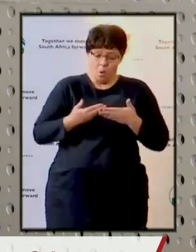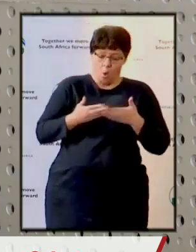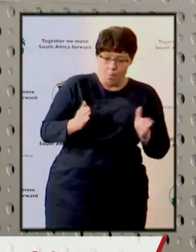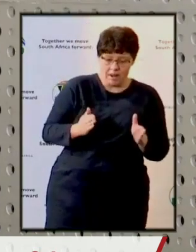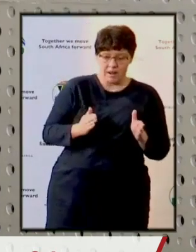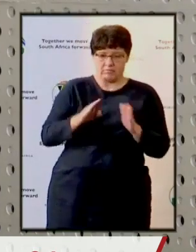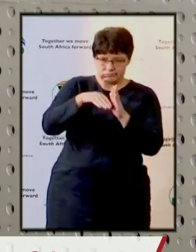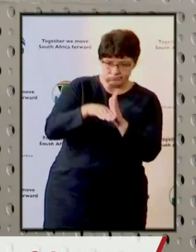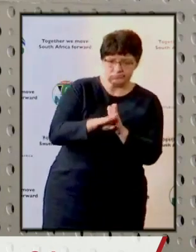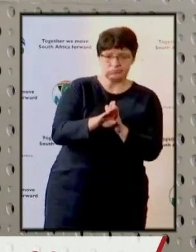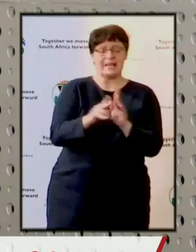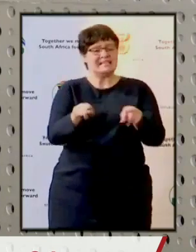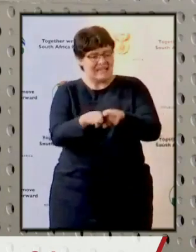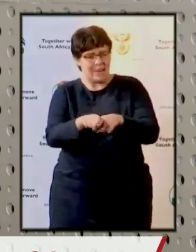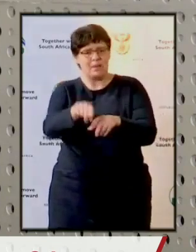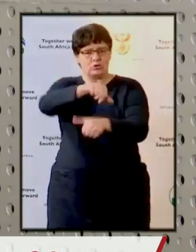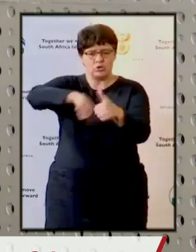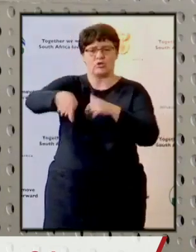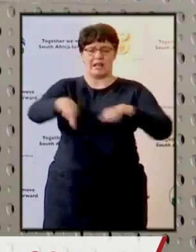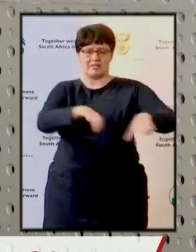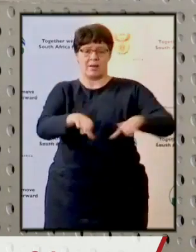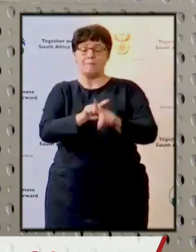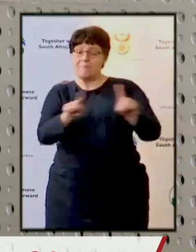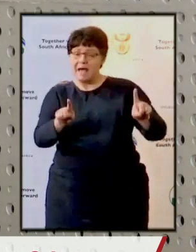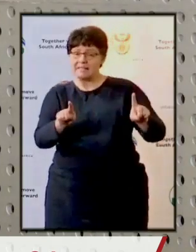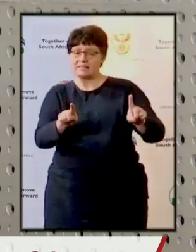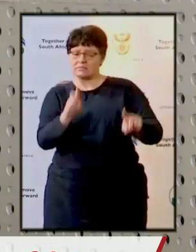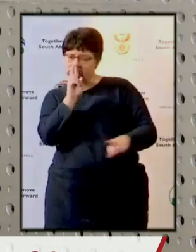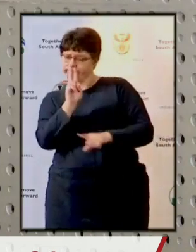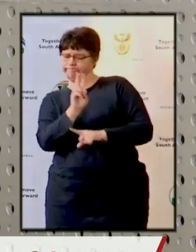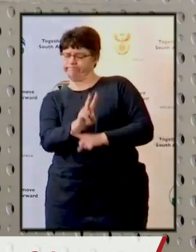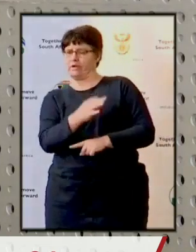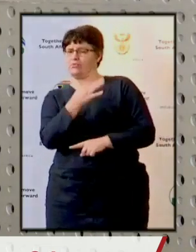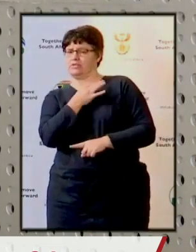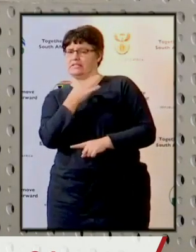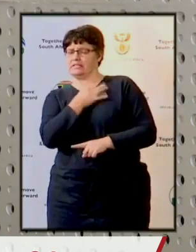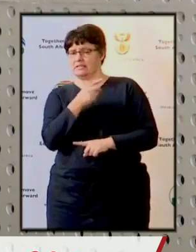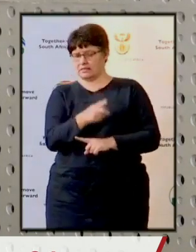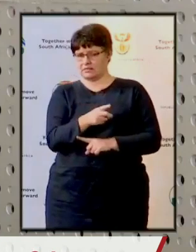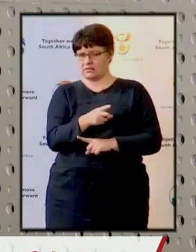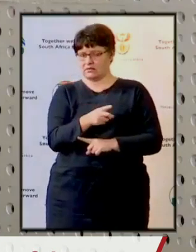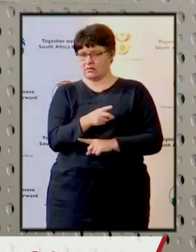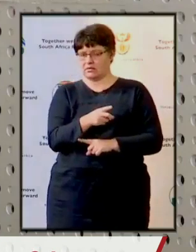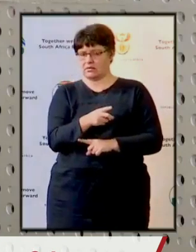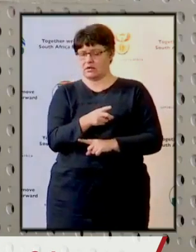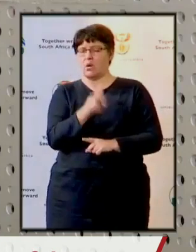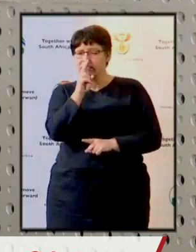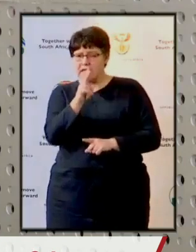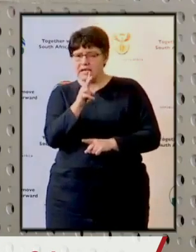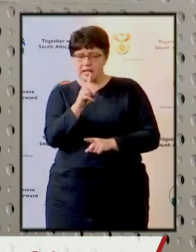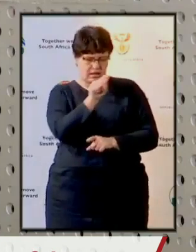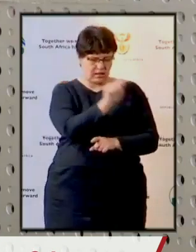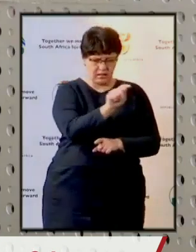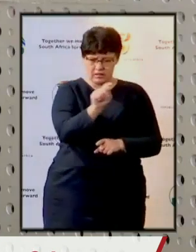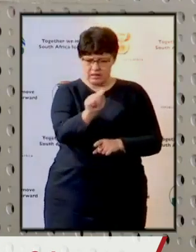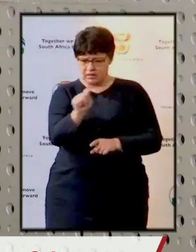and social activities with the level of risk to enable us to restart or increase as many economic